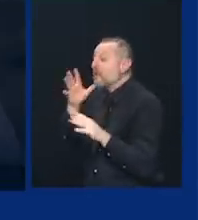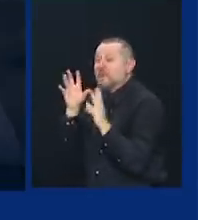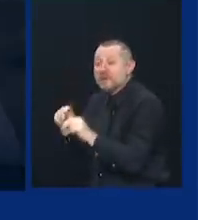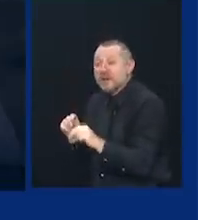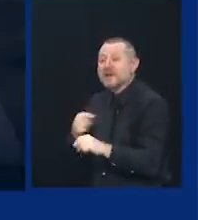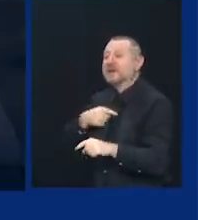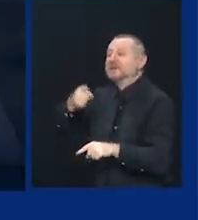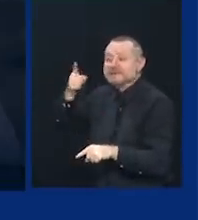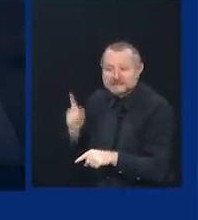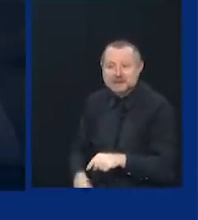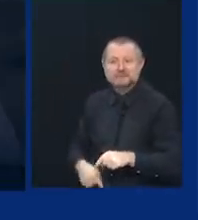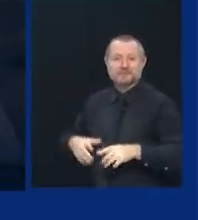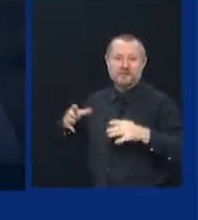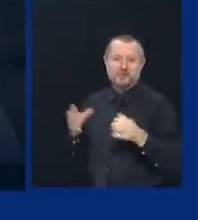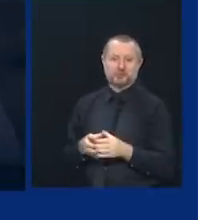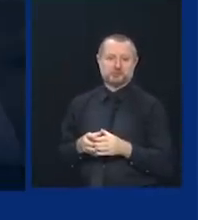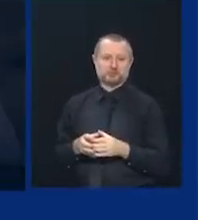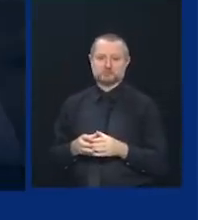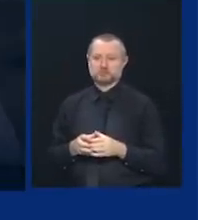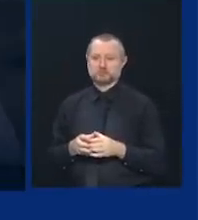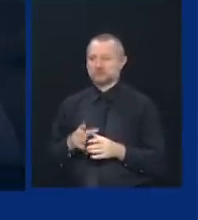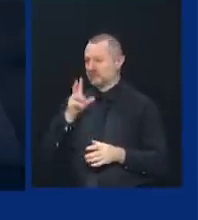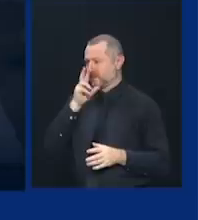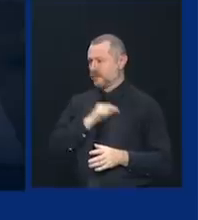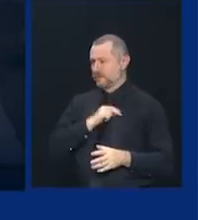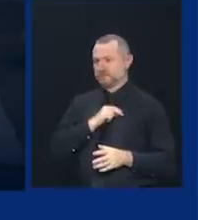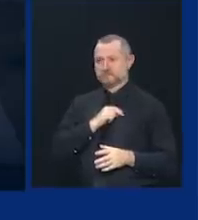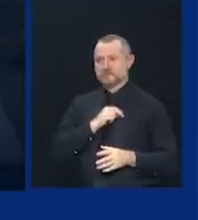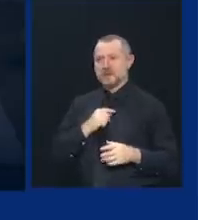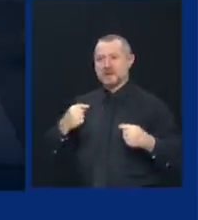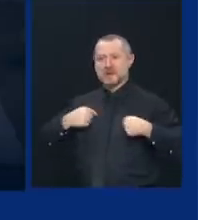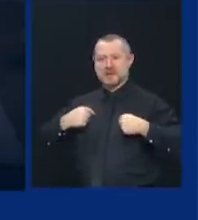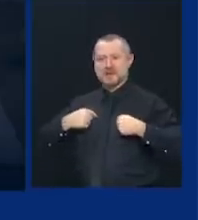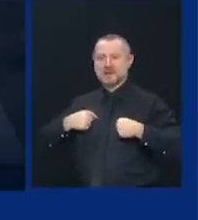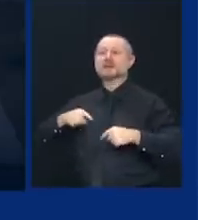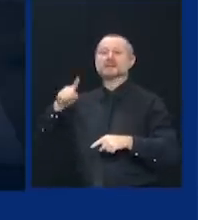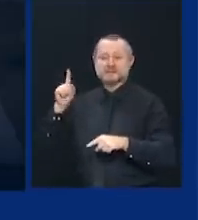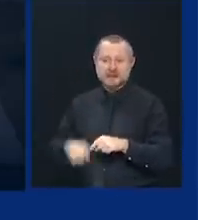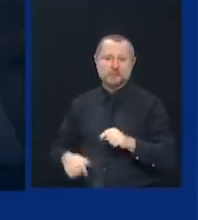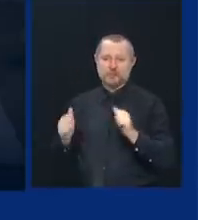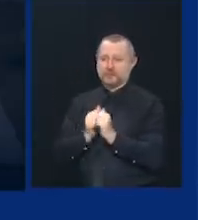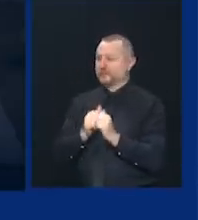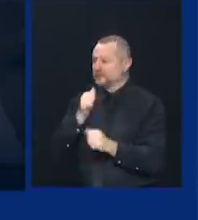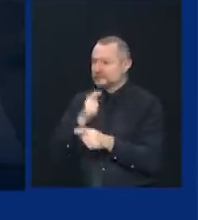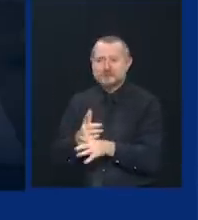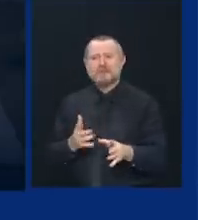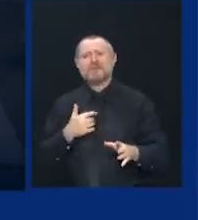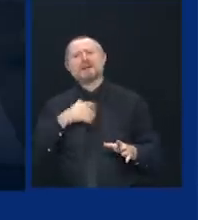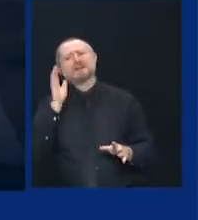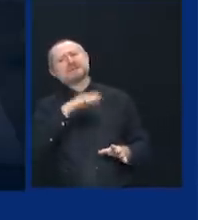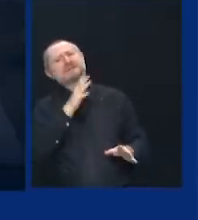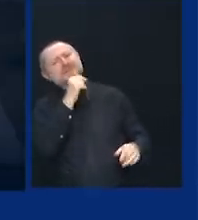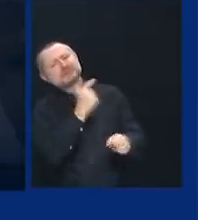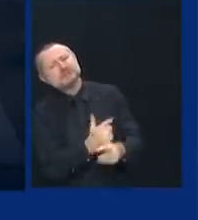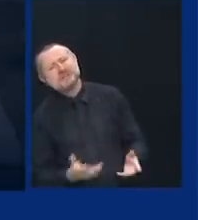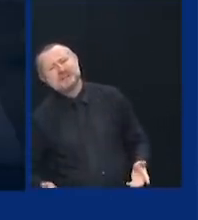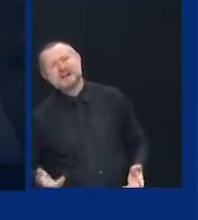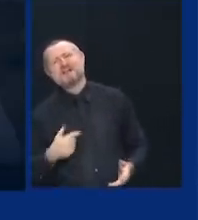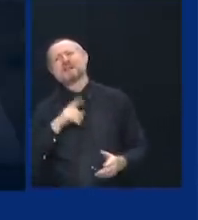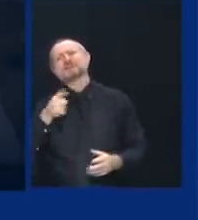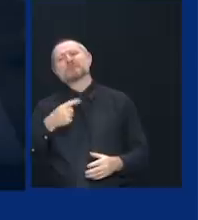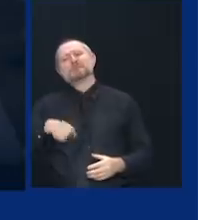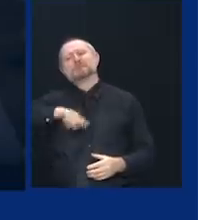do that. I can't be with my sisters. Hey, your sisters, just us, just